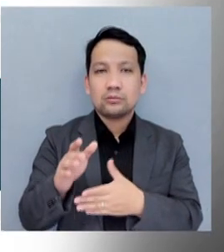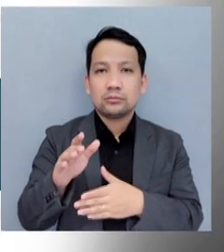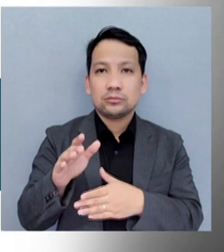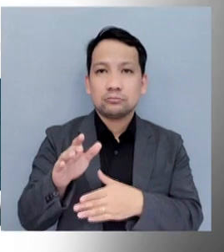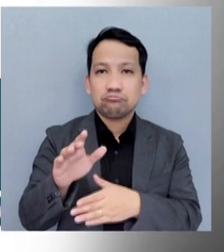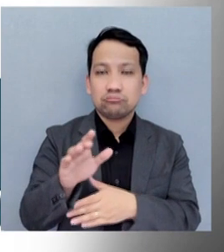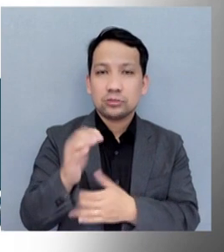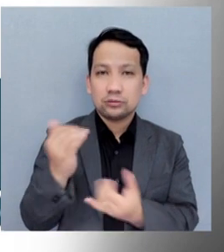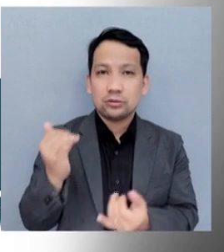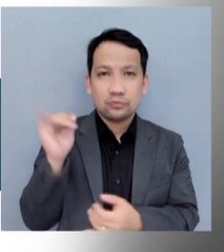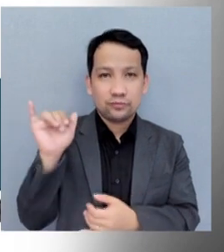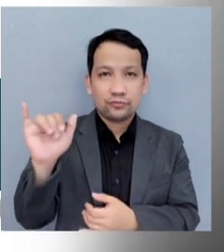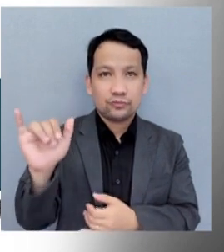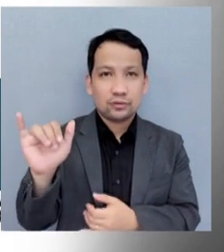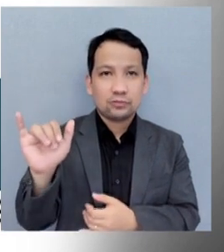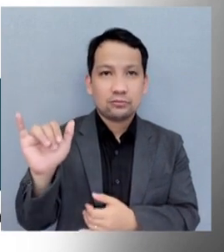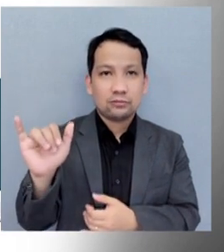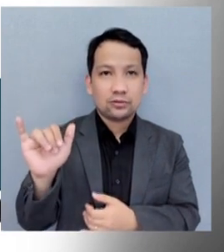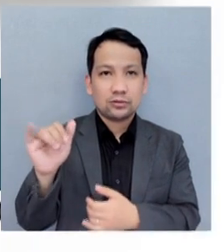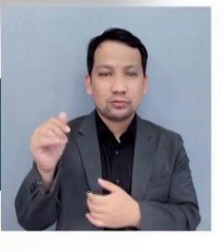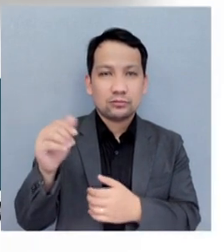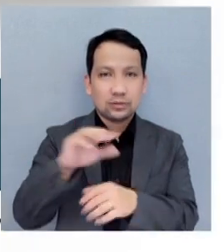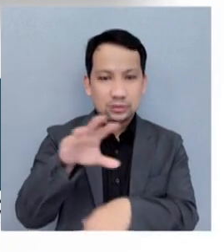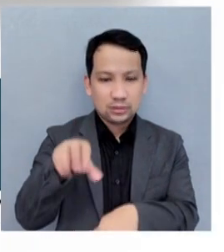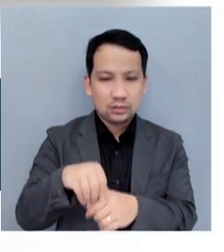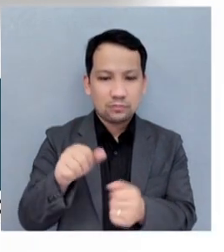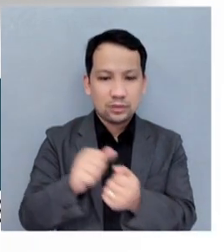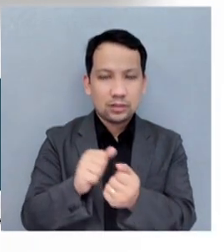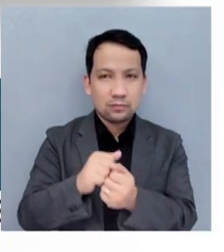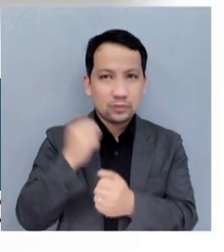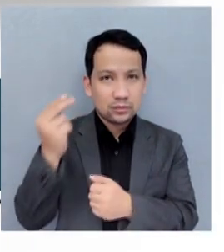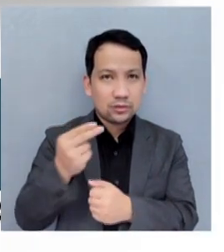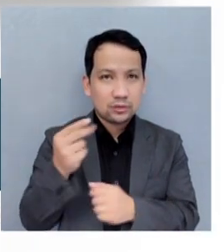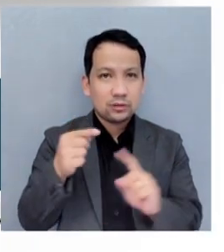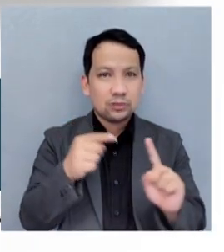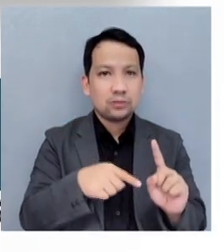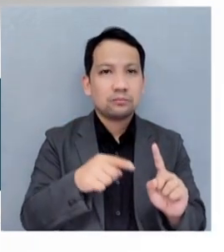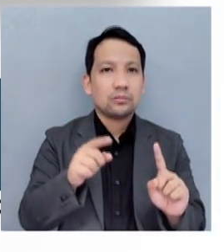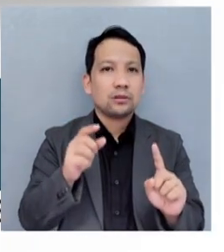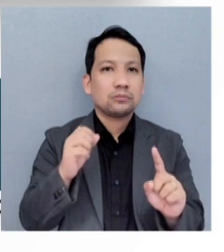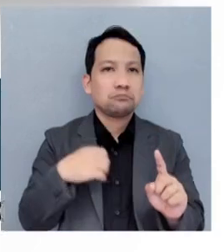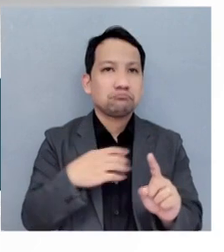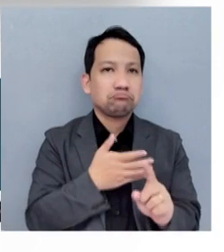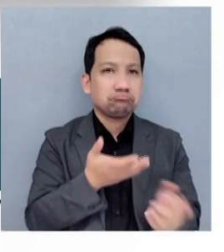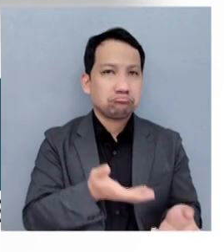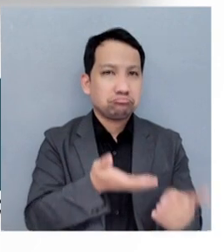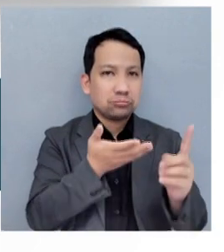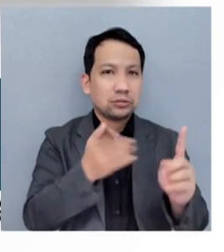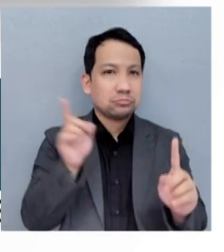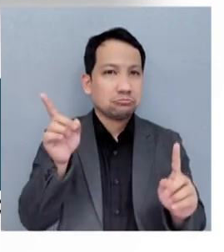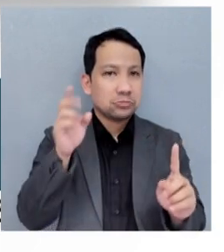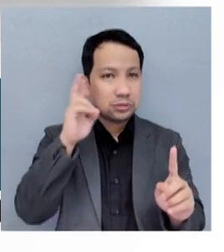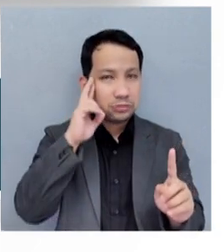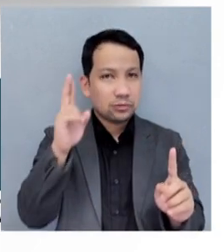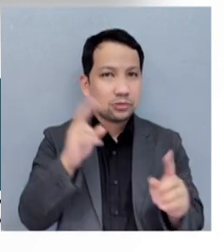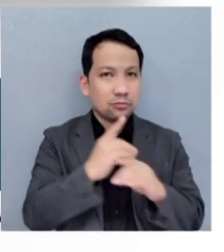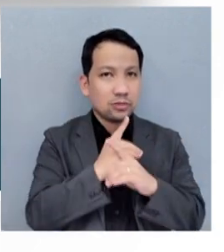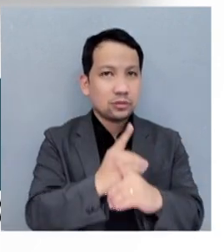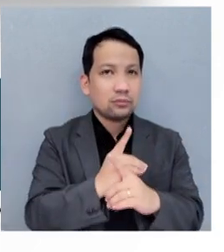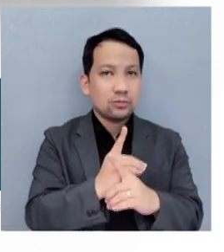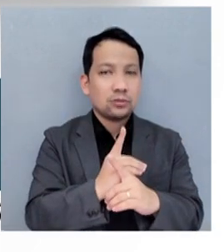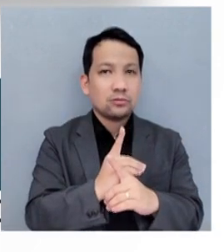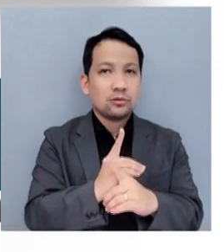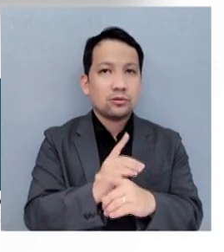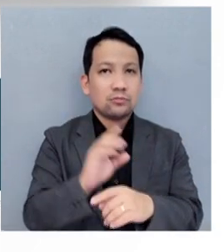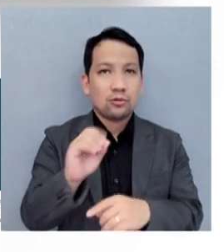are now forever etched in the country's history. House Deputy Speaker Ralph Recto praised Del Rosario for being a defender of overseas